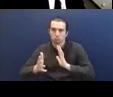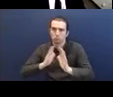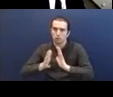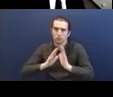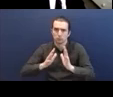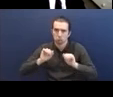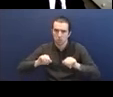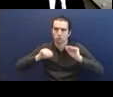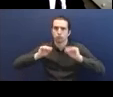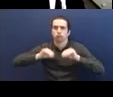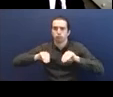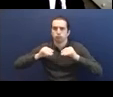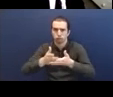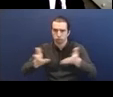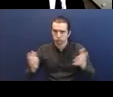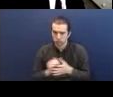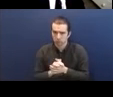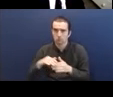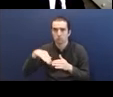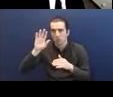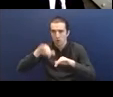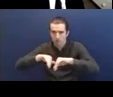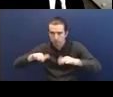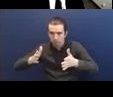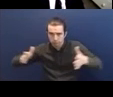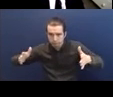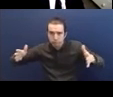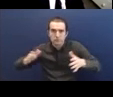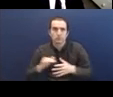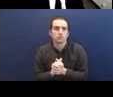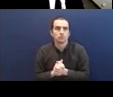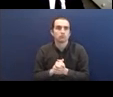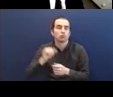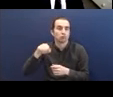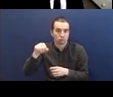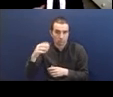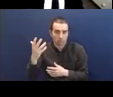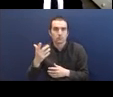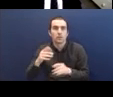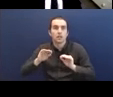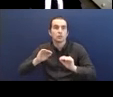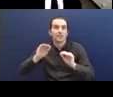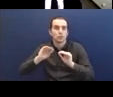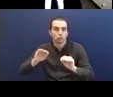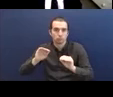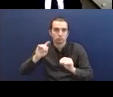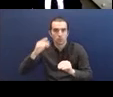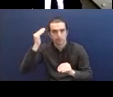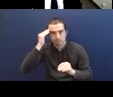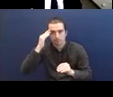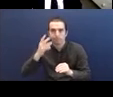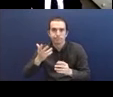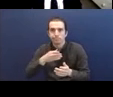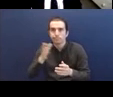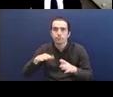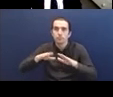Somebody says, I was concerned with the form of assessment. I hope they'll be assessed differently based on their individual abilities.